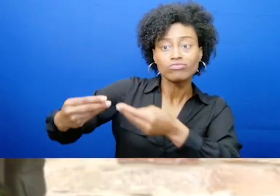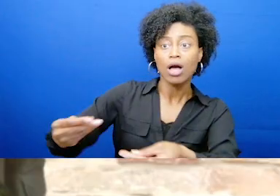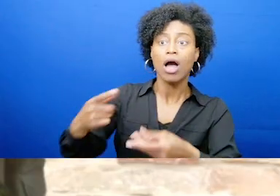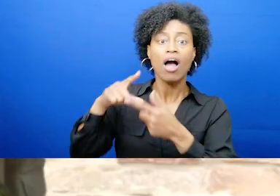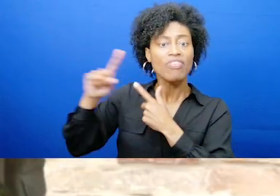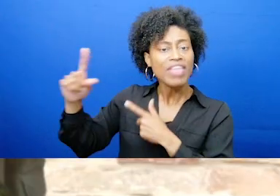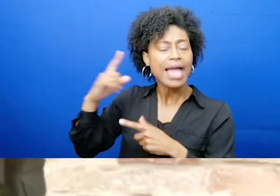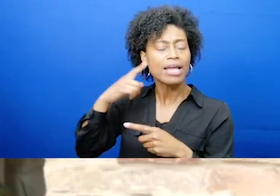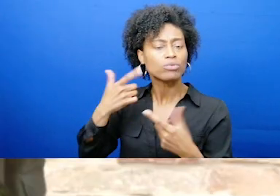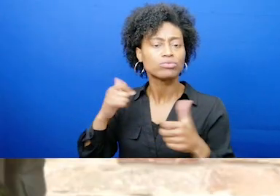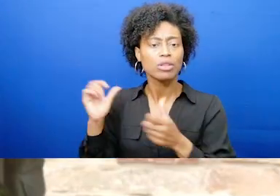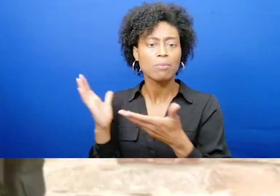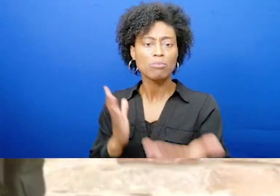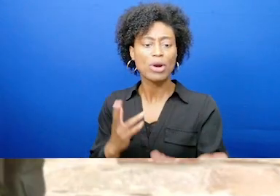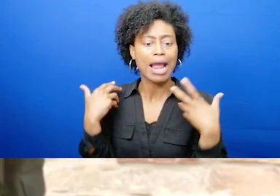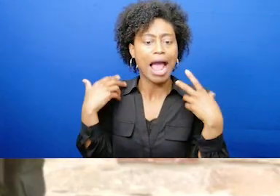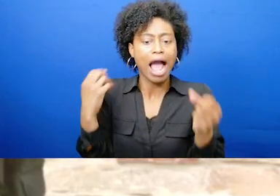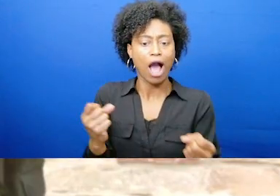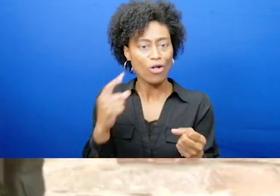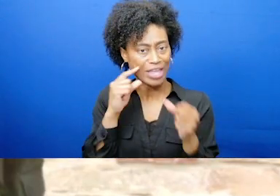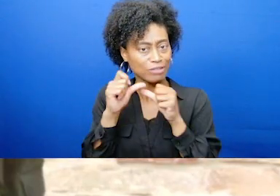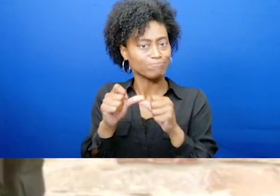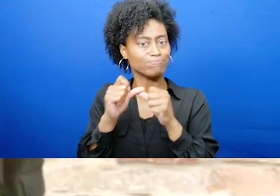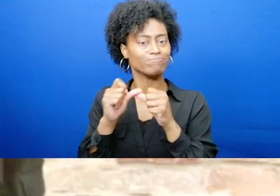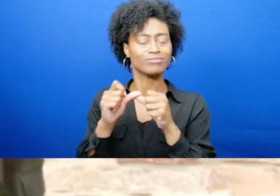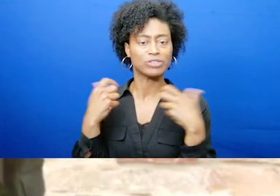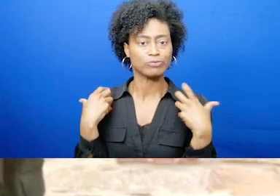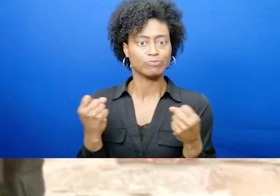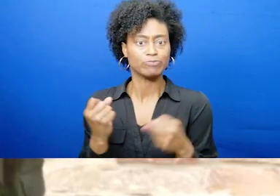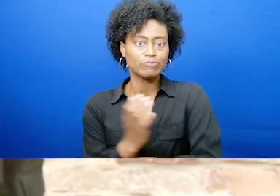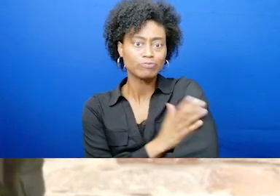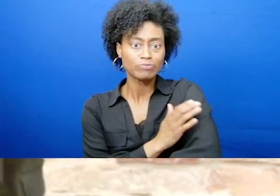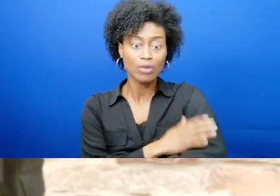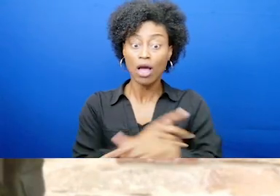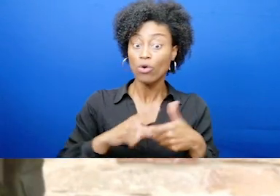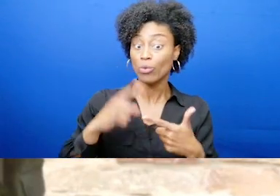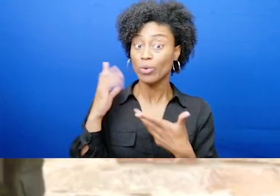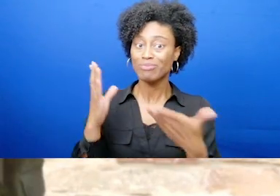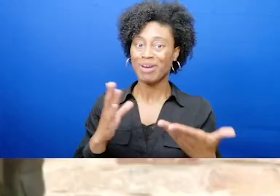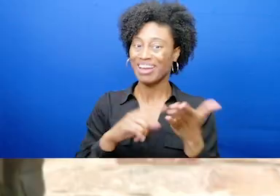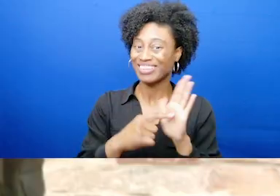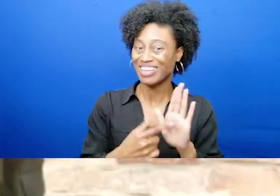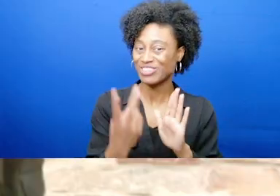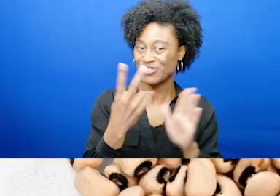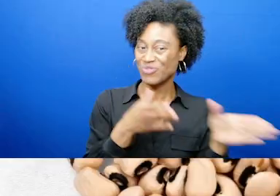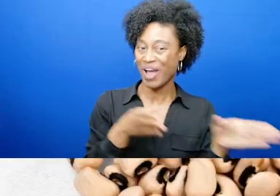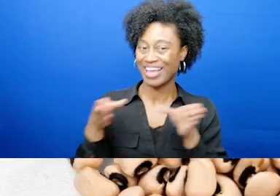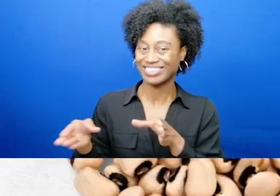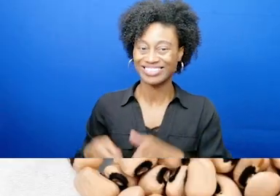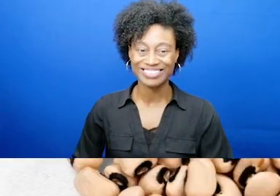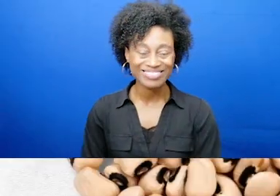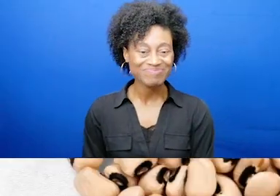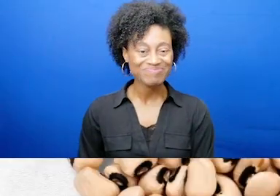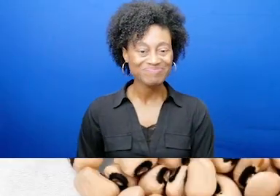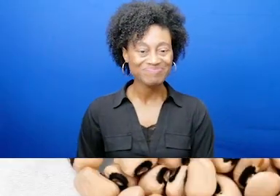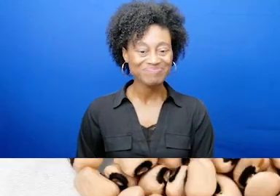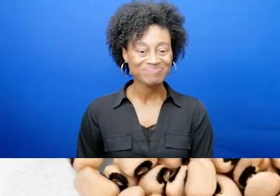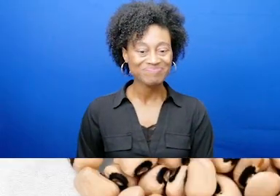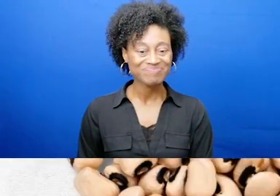to maintain community and health. Today, we're bringing black-eyed peas to the forefront in 2 distinctive ways.